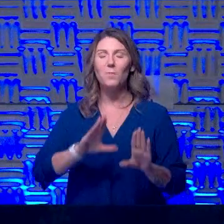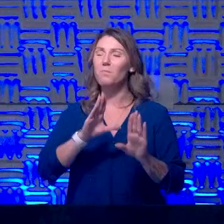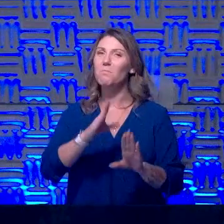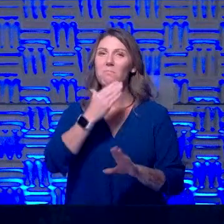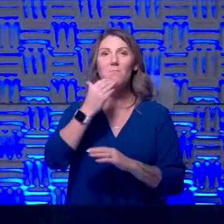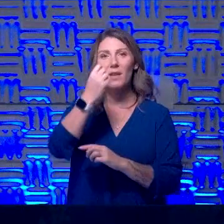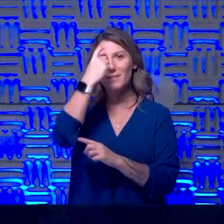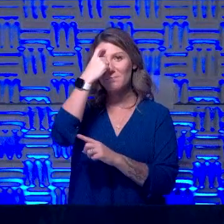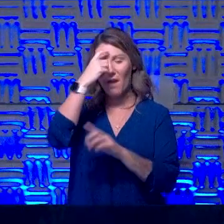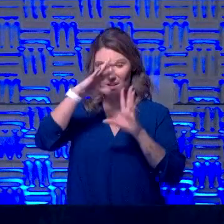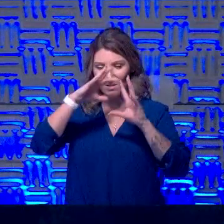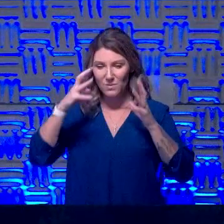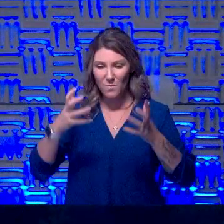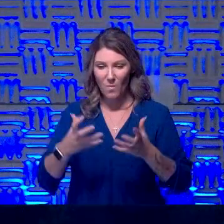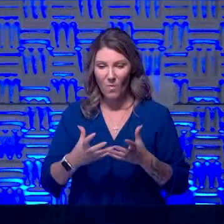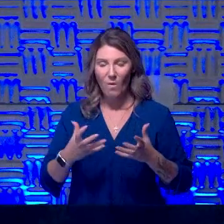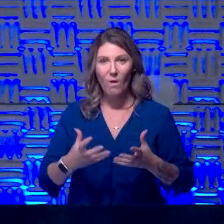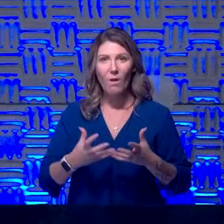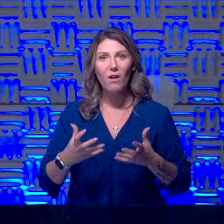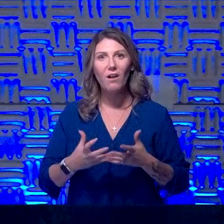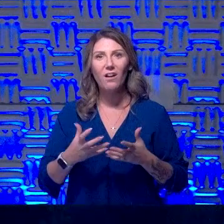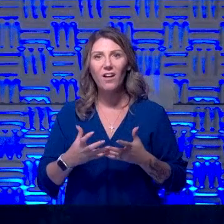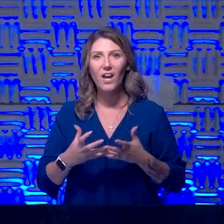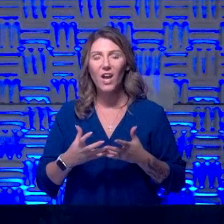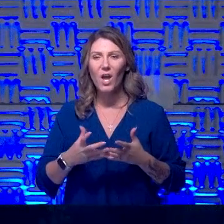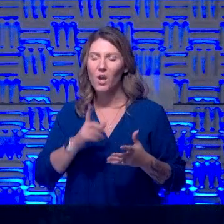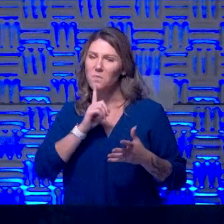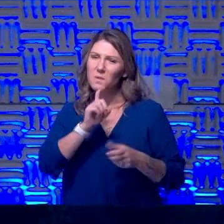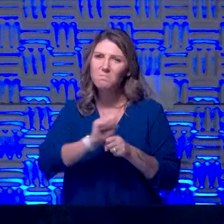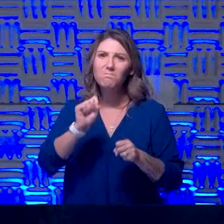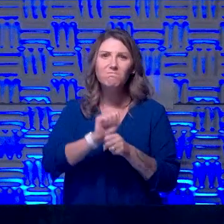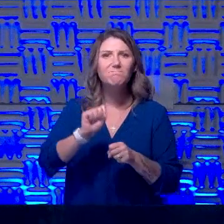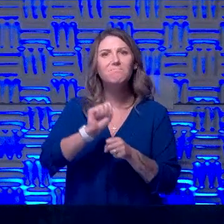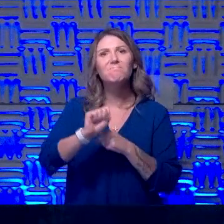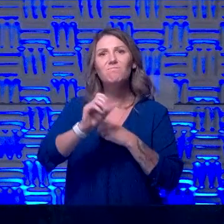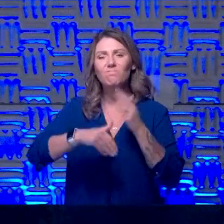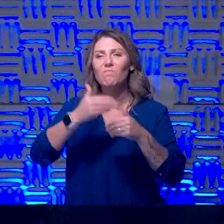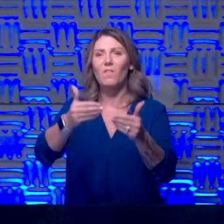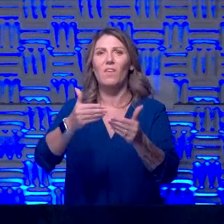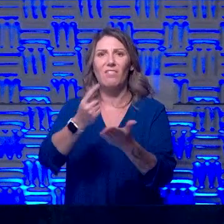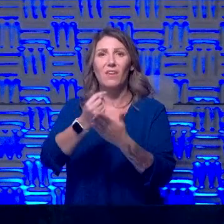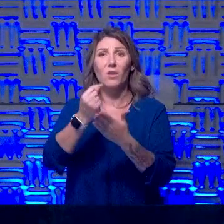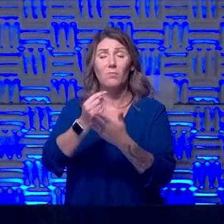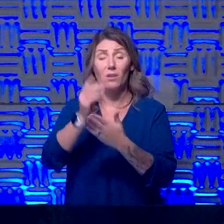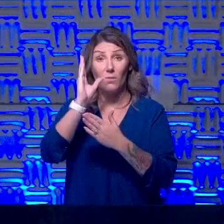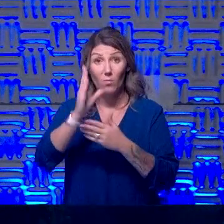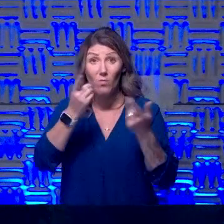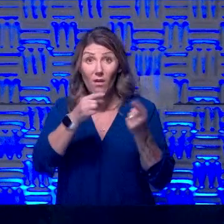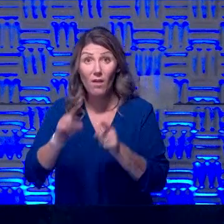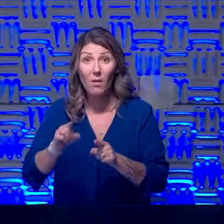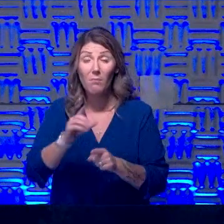world and across our globe are rapidly at work on therapy, which is going to come about and it's going to work.